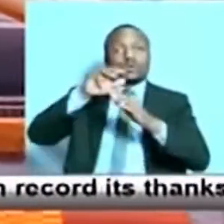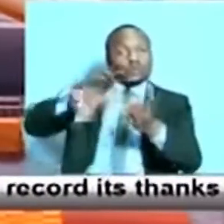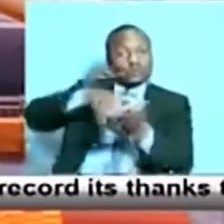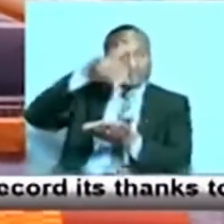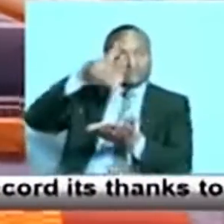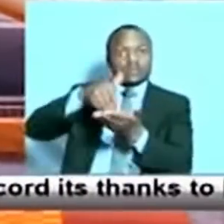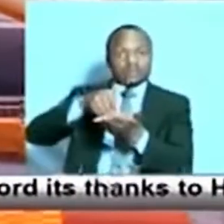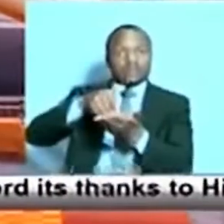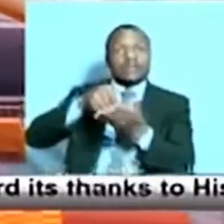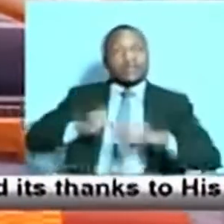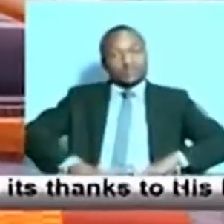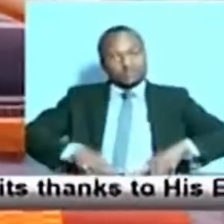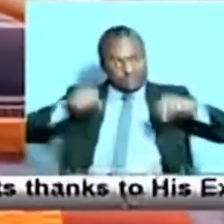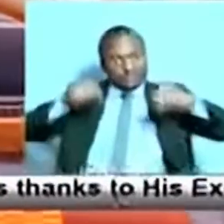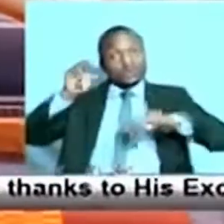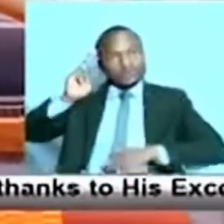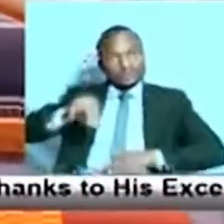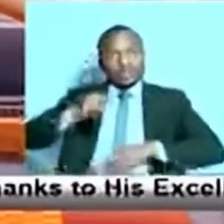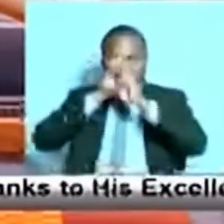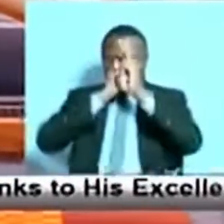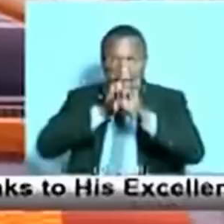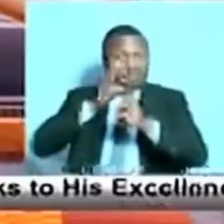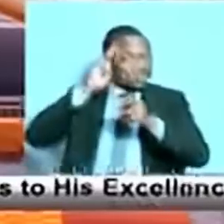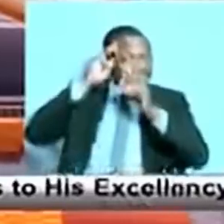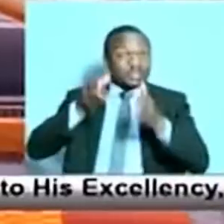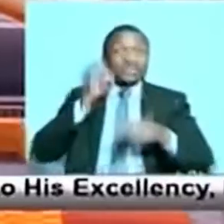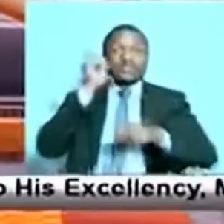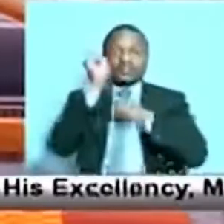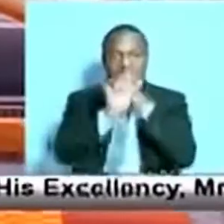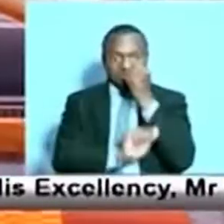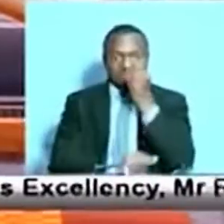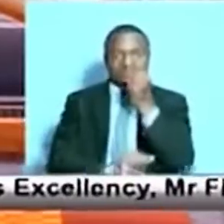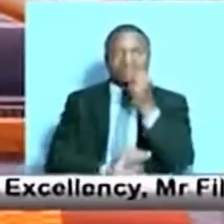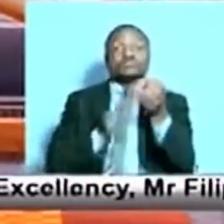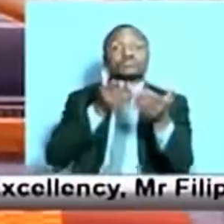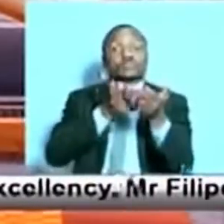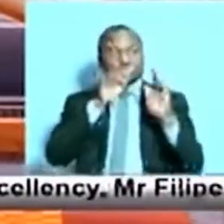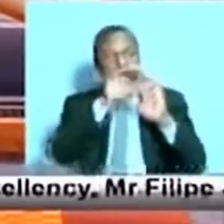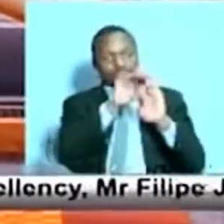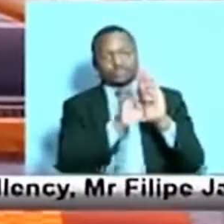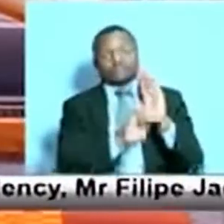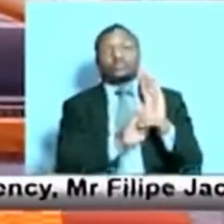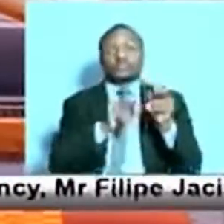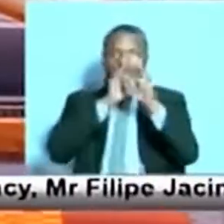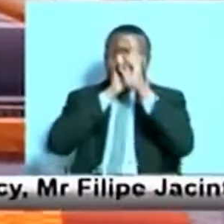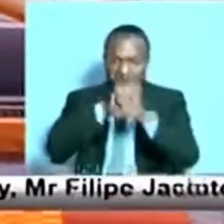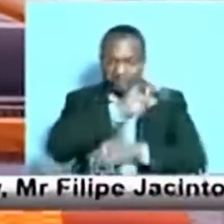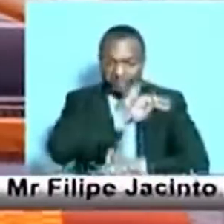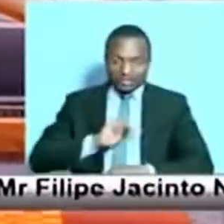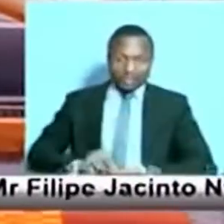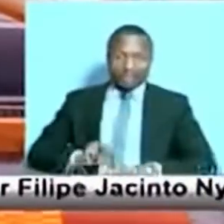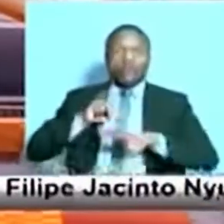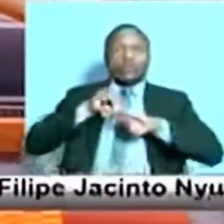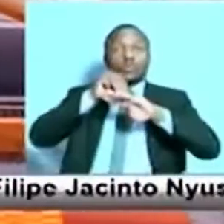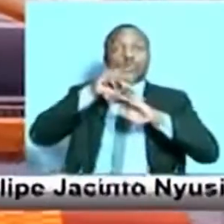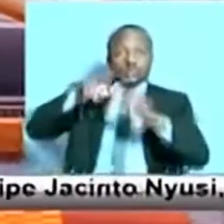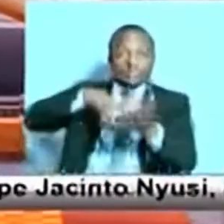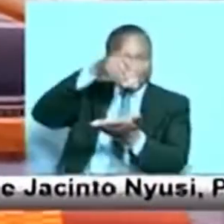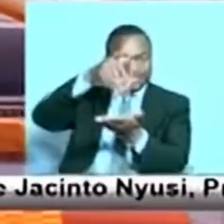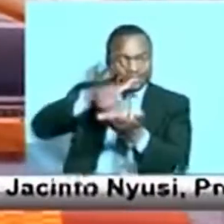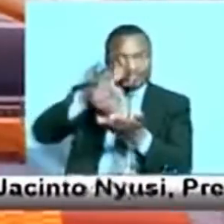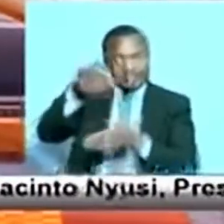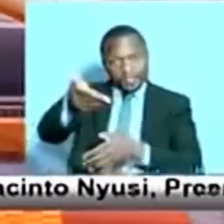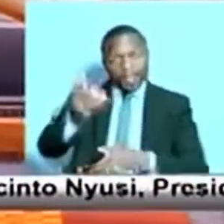Bwana Mukubwa, and then the Honorable Minister of Home Affairs. But what about in that order, the Honorable Member for Mongu Central.